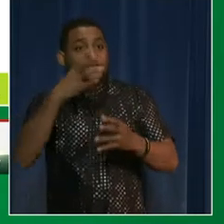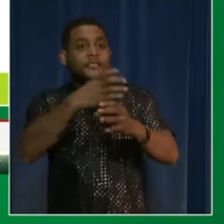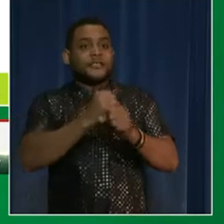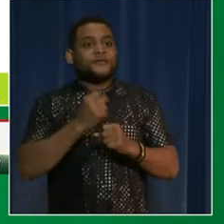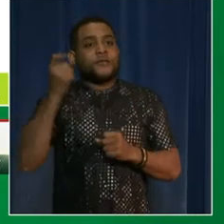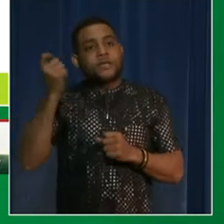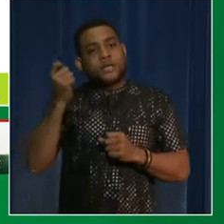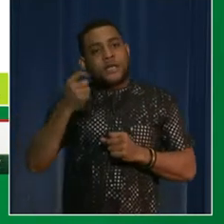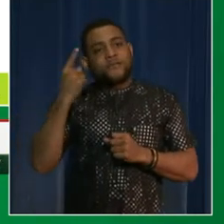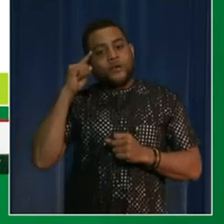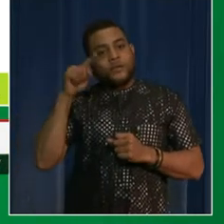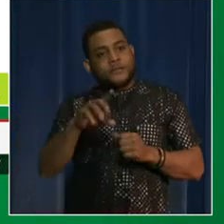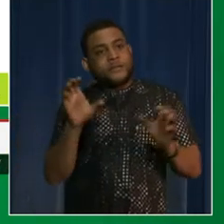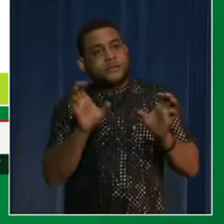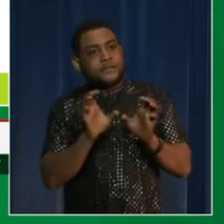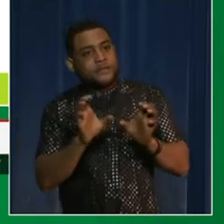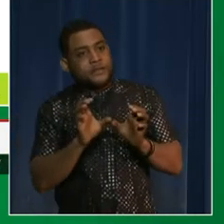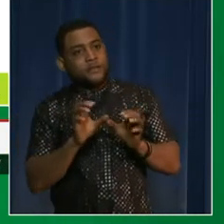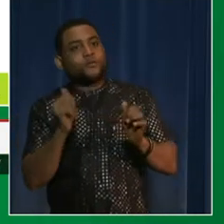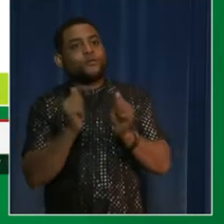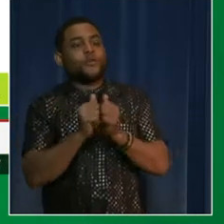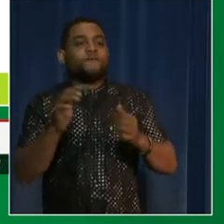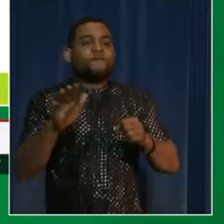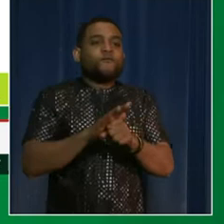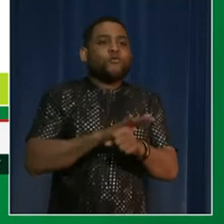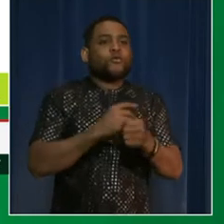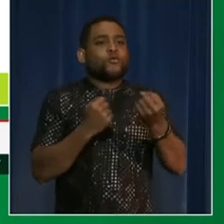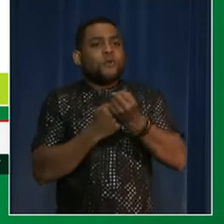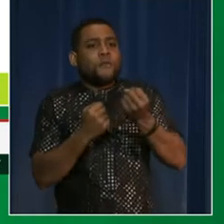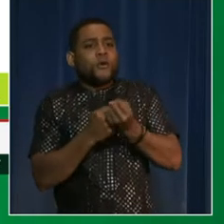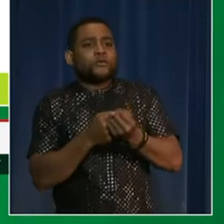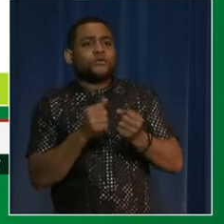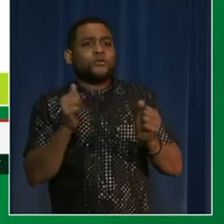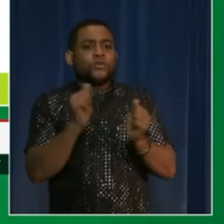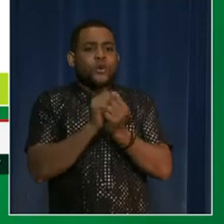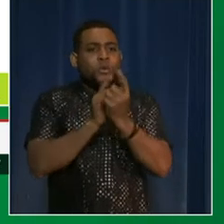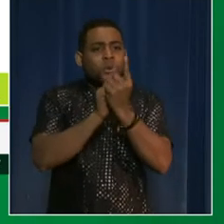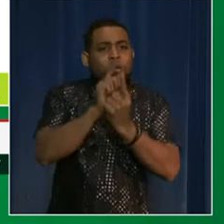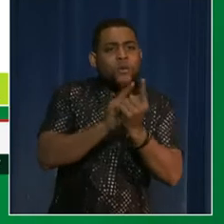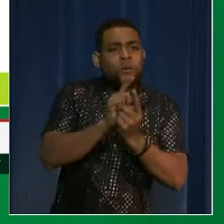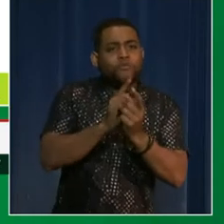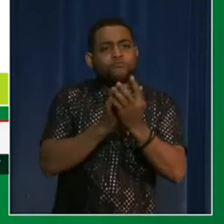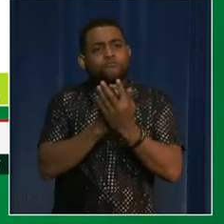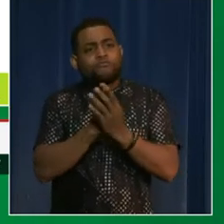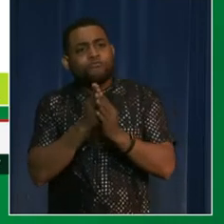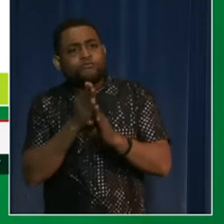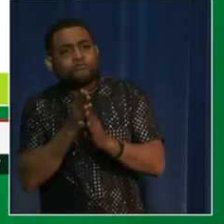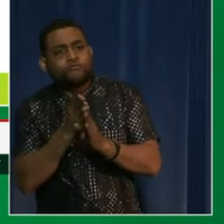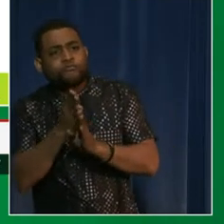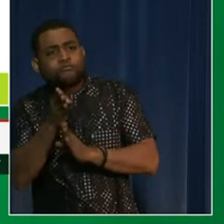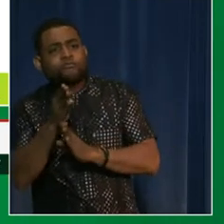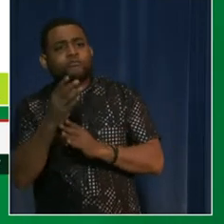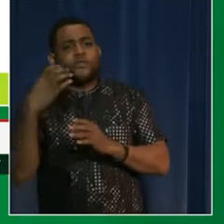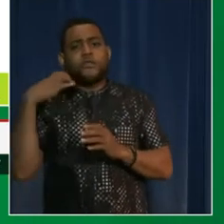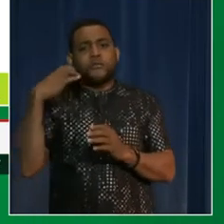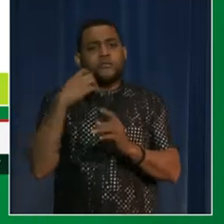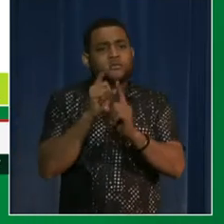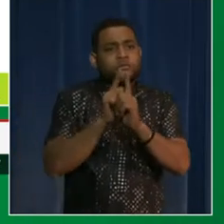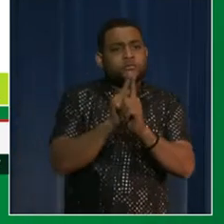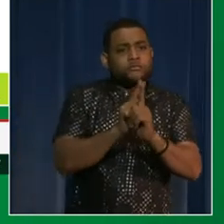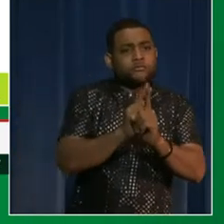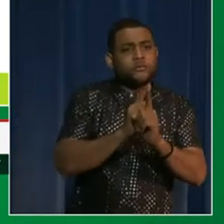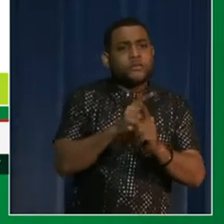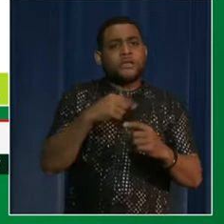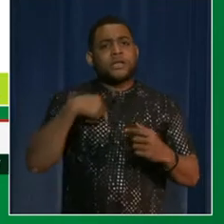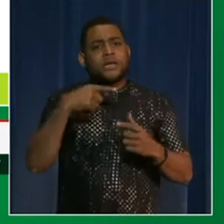Certificate with wraparound supports including one-on-one career and success coaching, wellness services, mental health, and more. Our aim is to